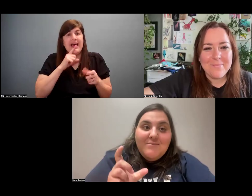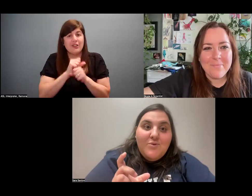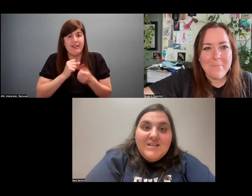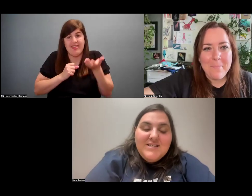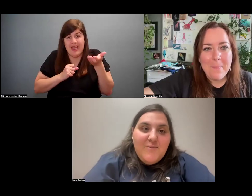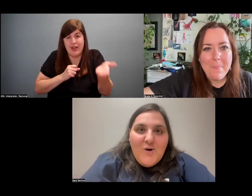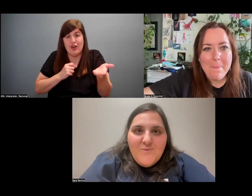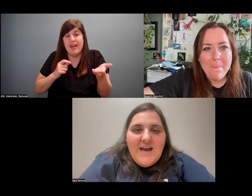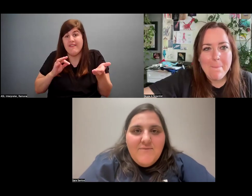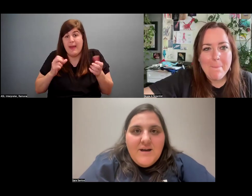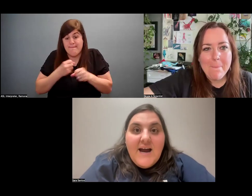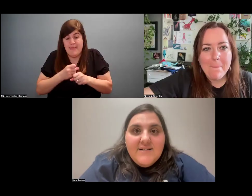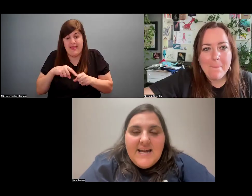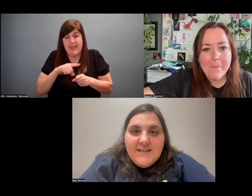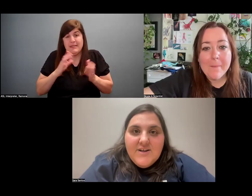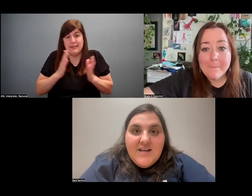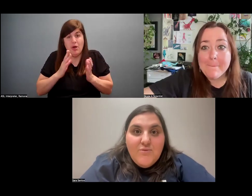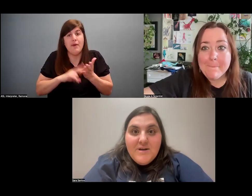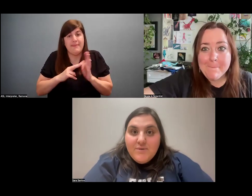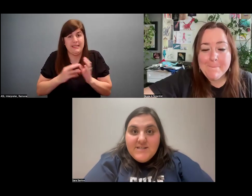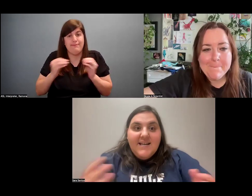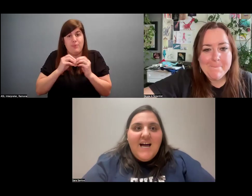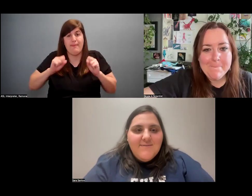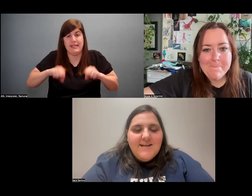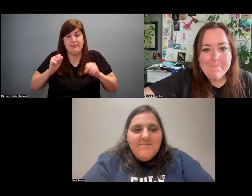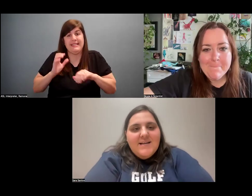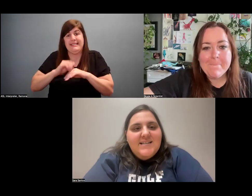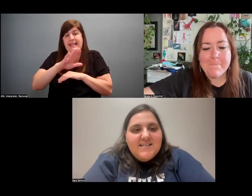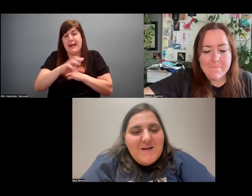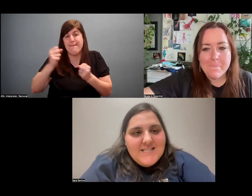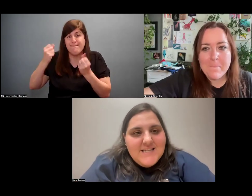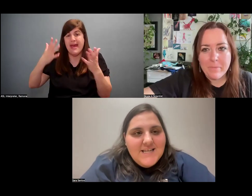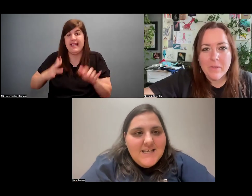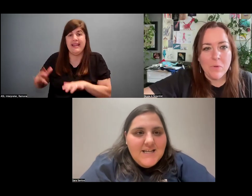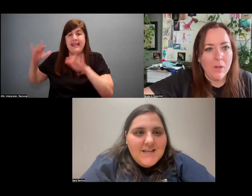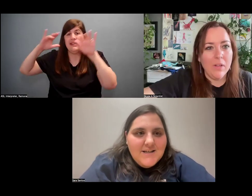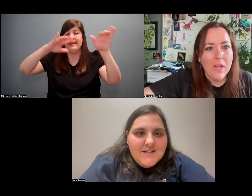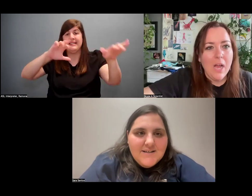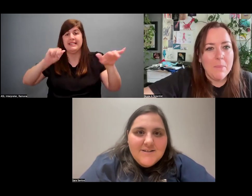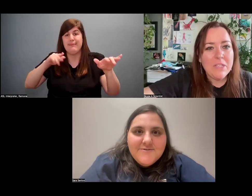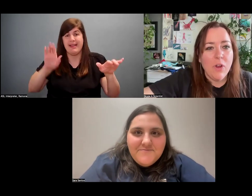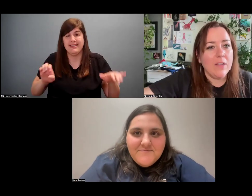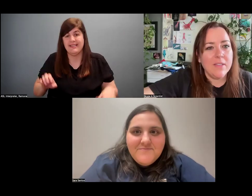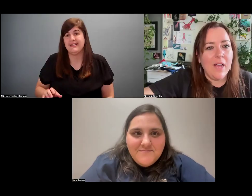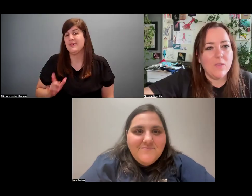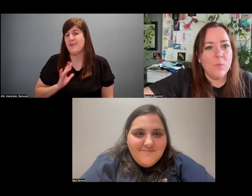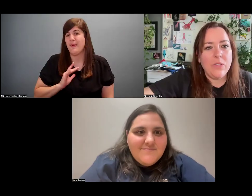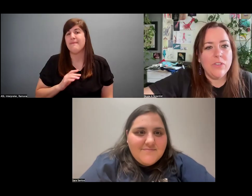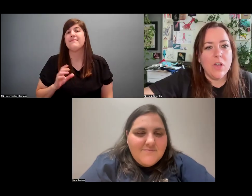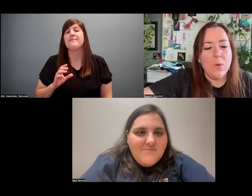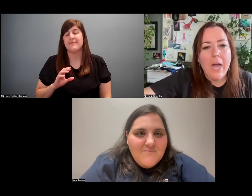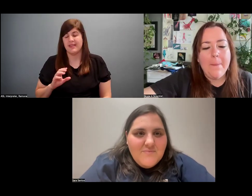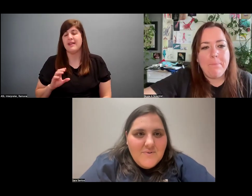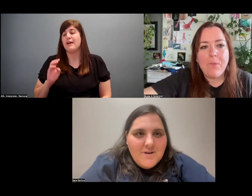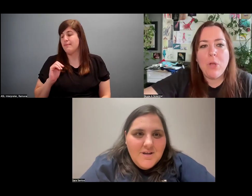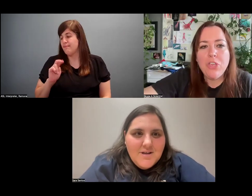make them really small, we have a higher likelihood that we'll be able to send a lot of them to Mhm. space. Cool. Mrs. Cross's class wants